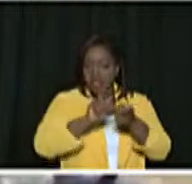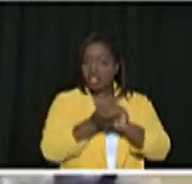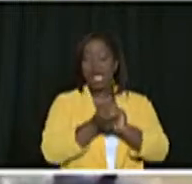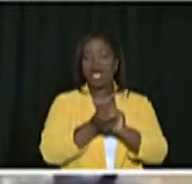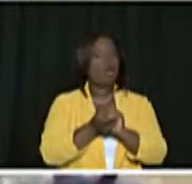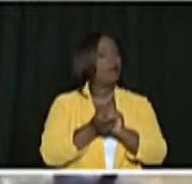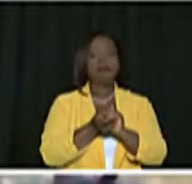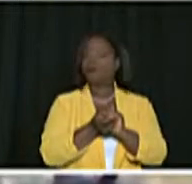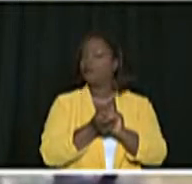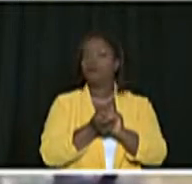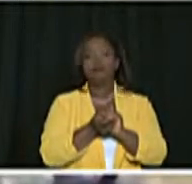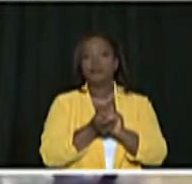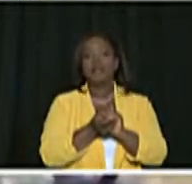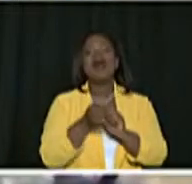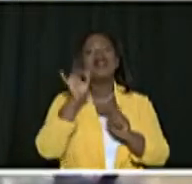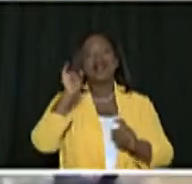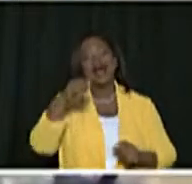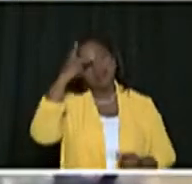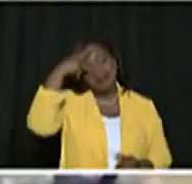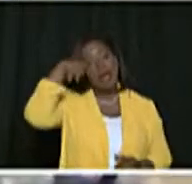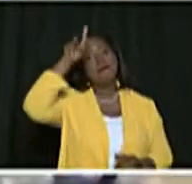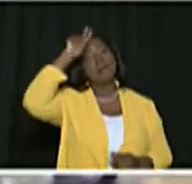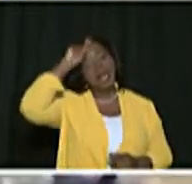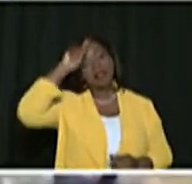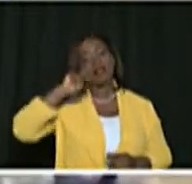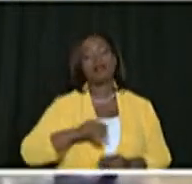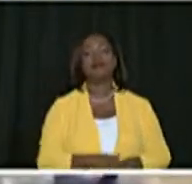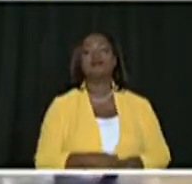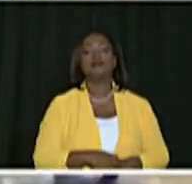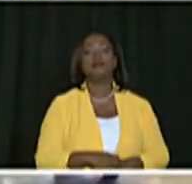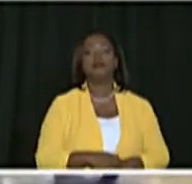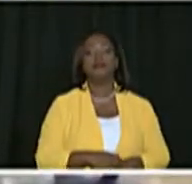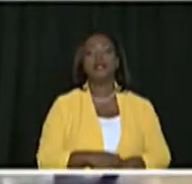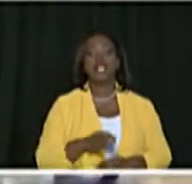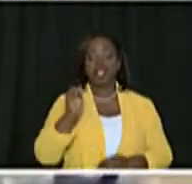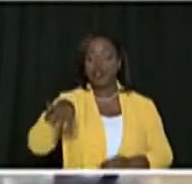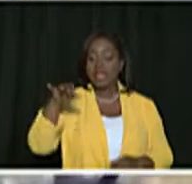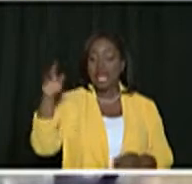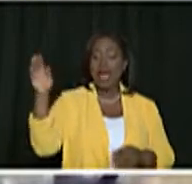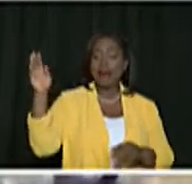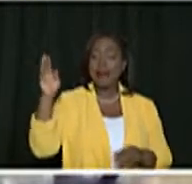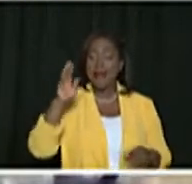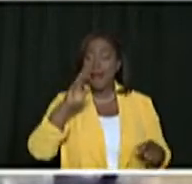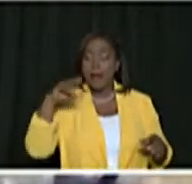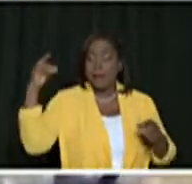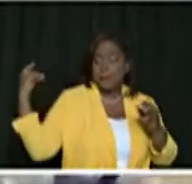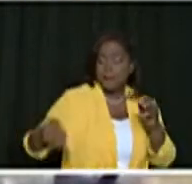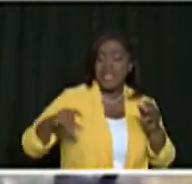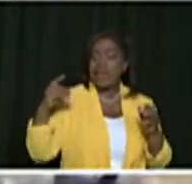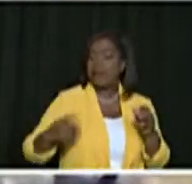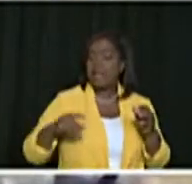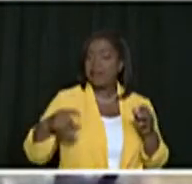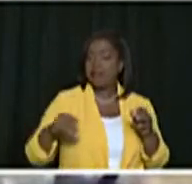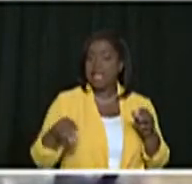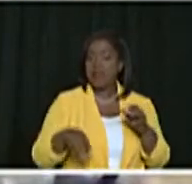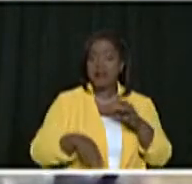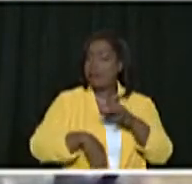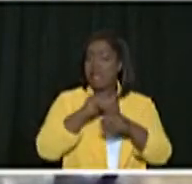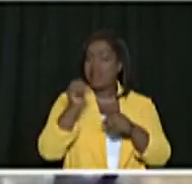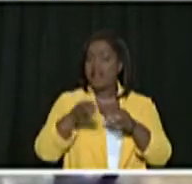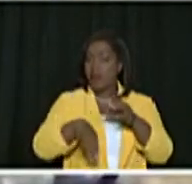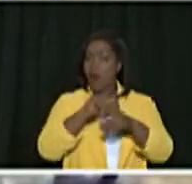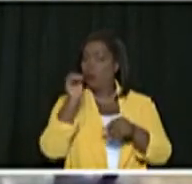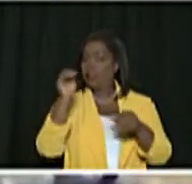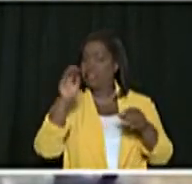it's a myth earlier, and it's really a myth. We can't beat a behavior out of a child, because that